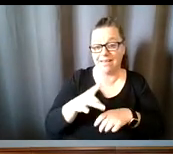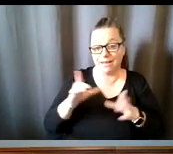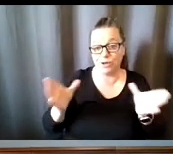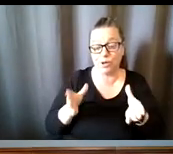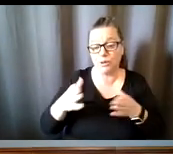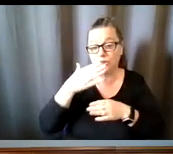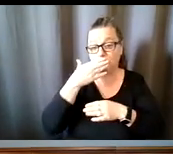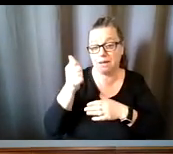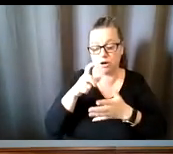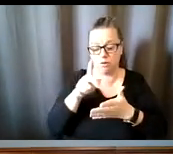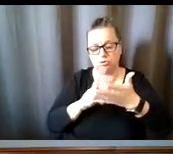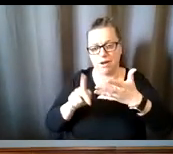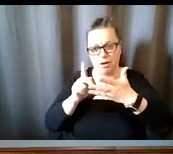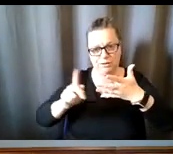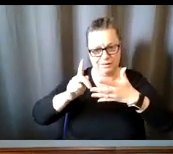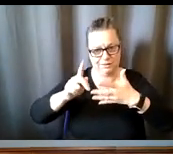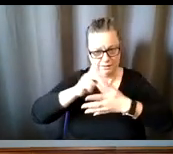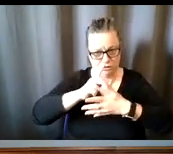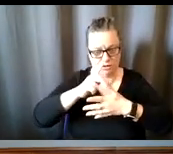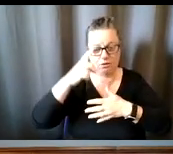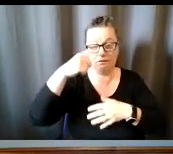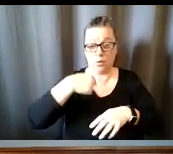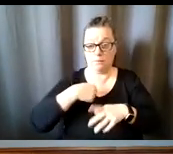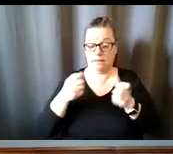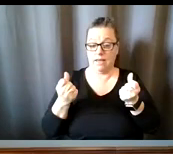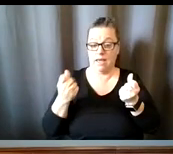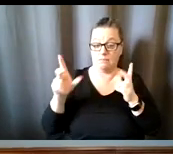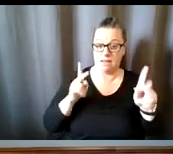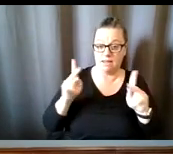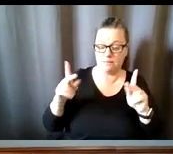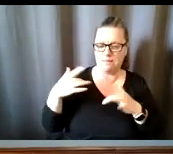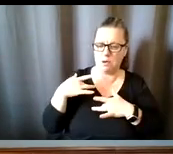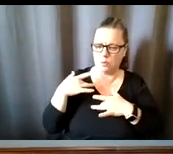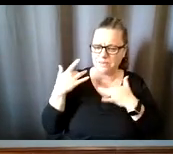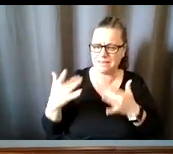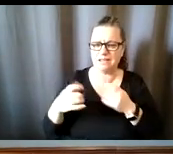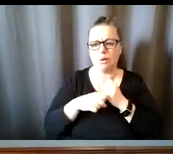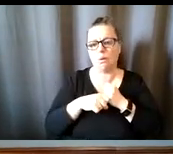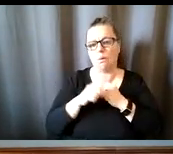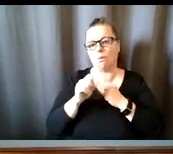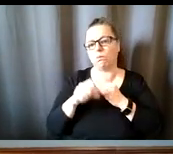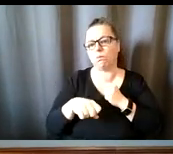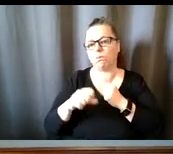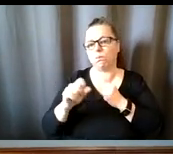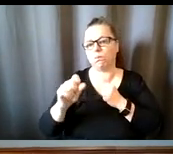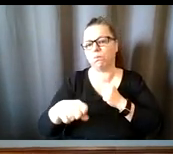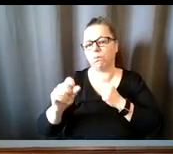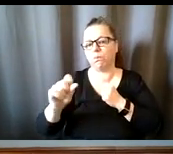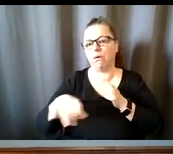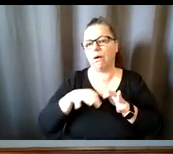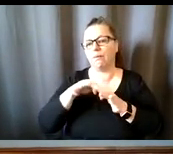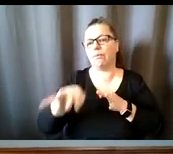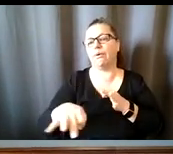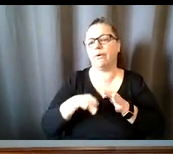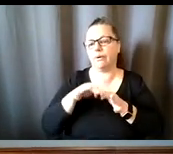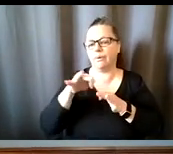better prioritization. Now, for me and a lot of people, we have a tendency to be procrastinators or perfectionists. I'm a little bit of both. But it's a